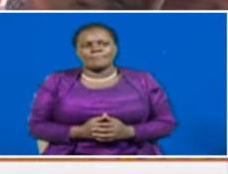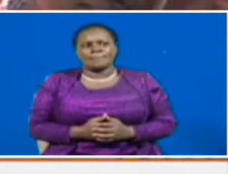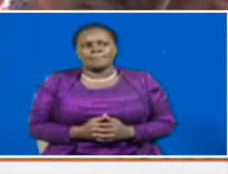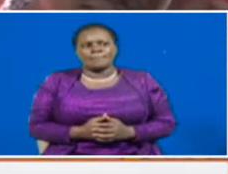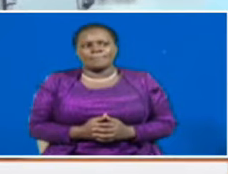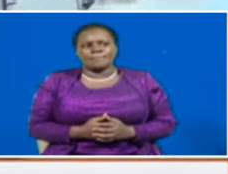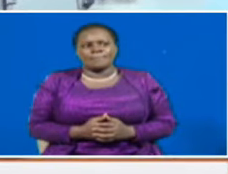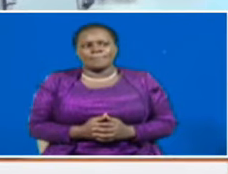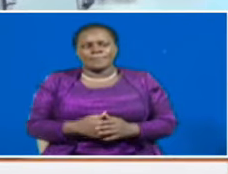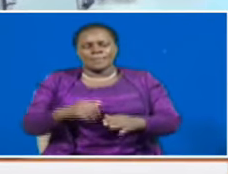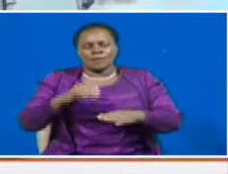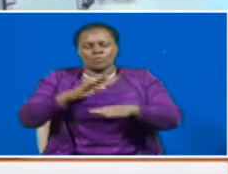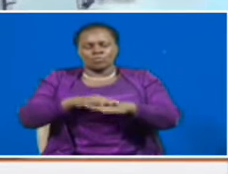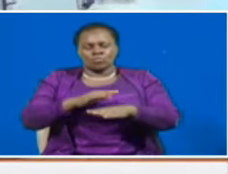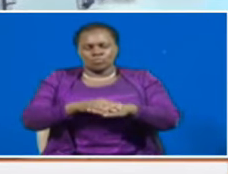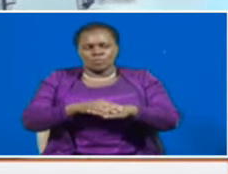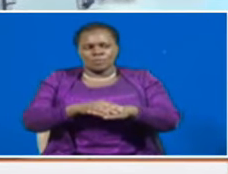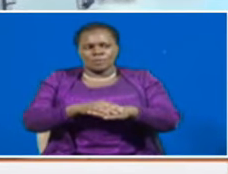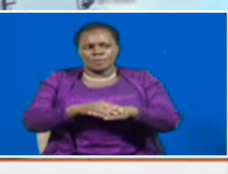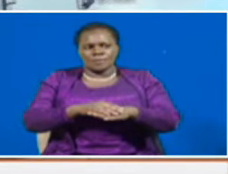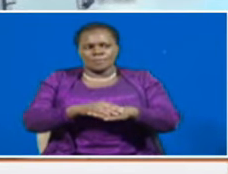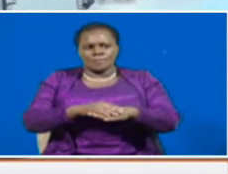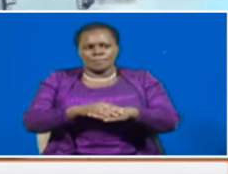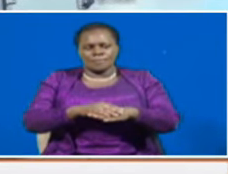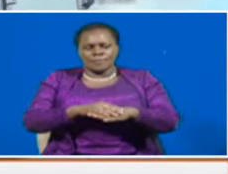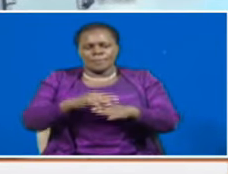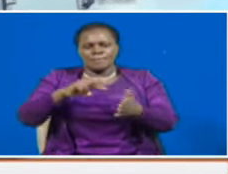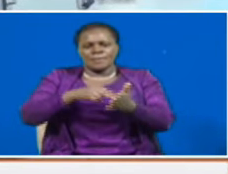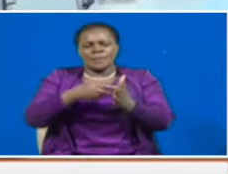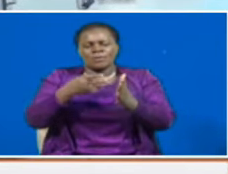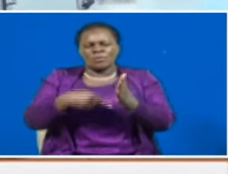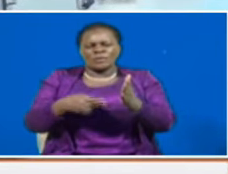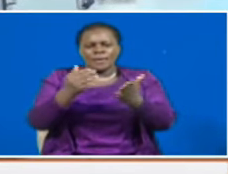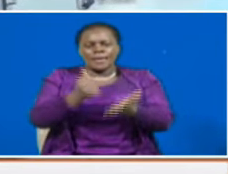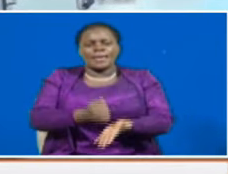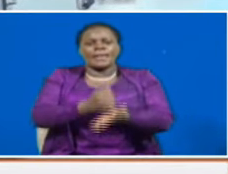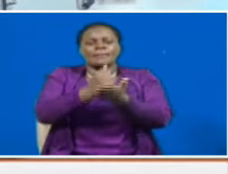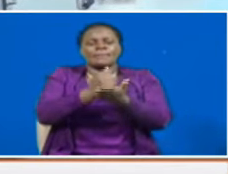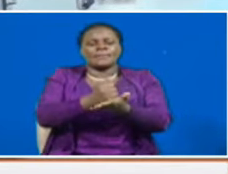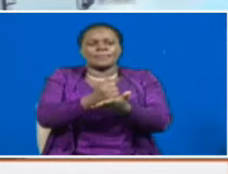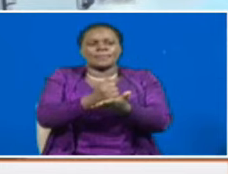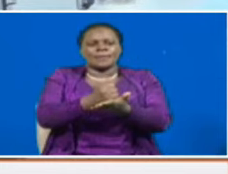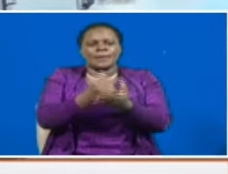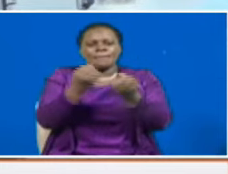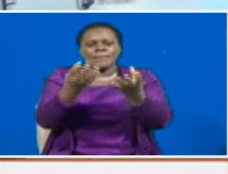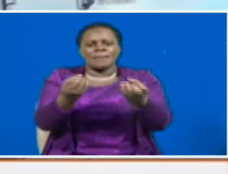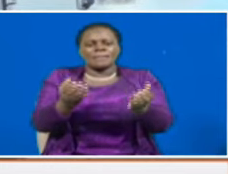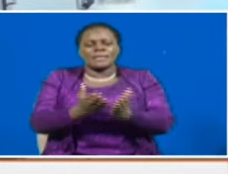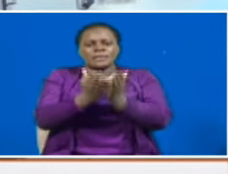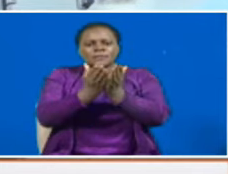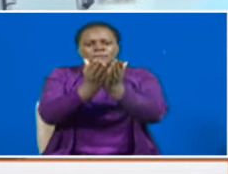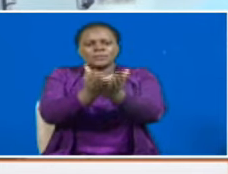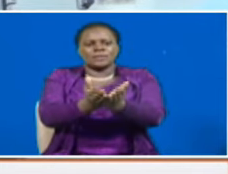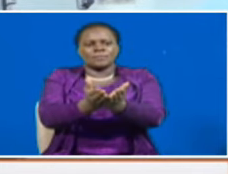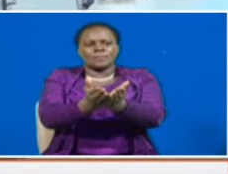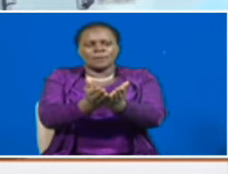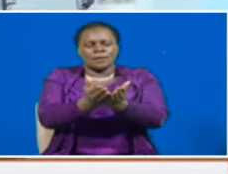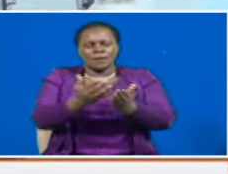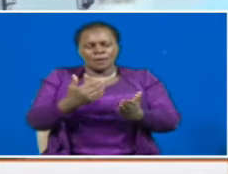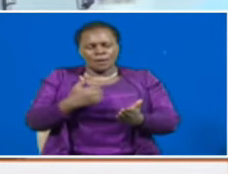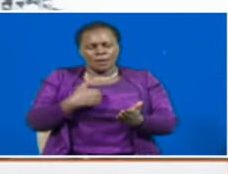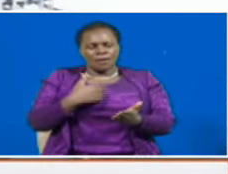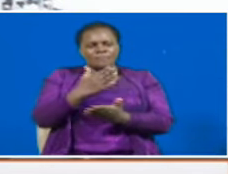of 24 containers across. What we mean is the outreach. Most of the ships nowadays, the ones which